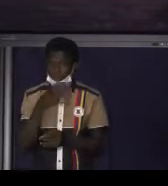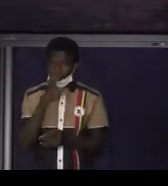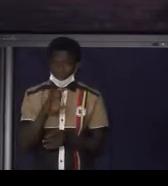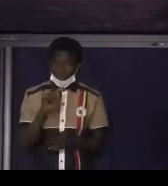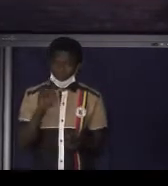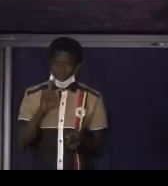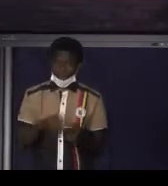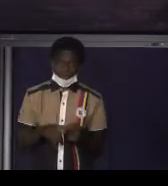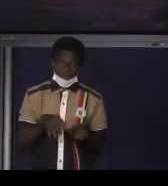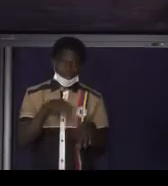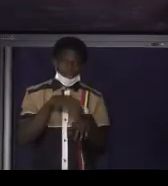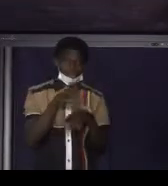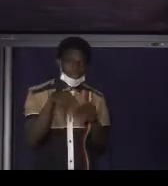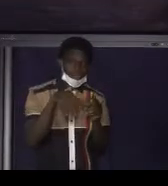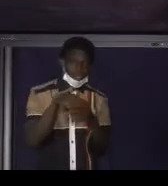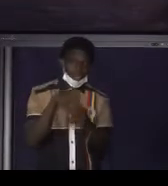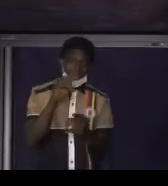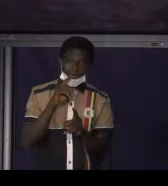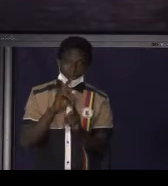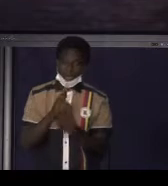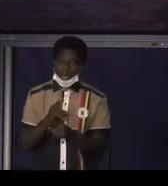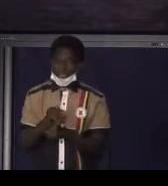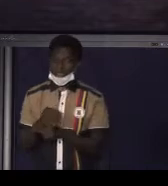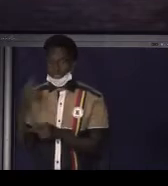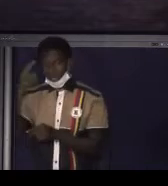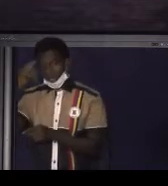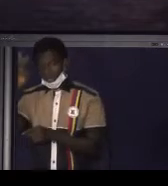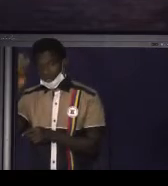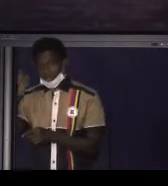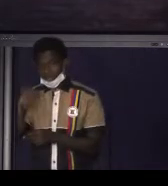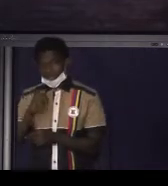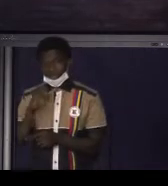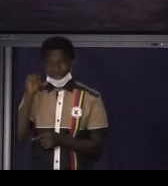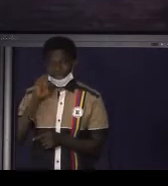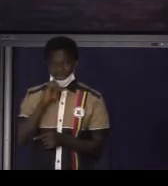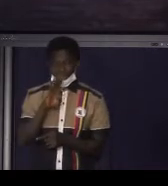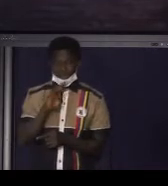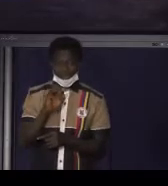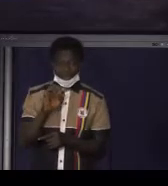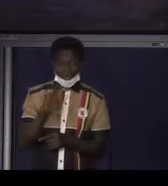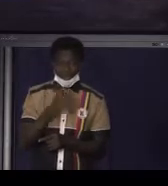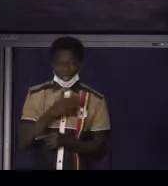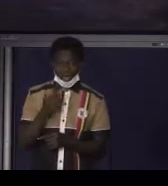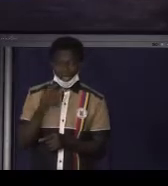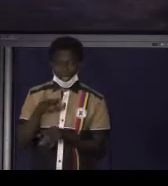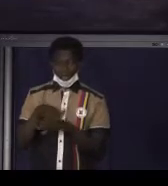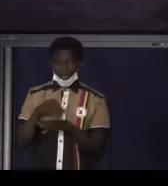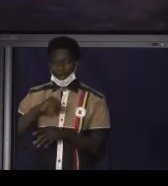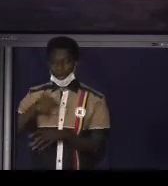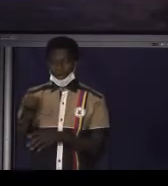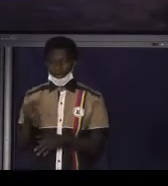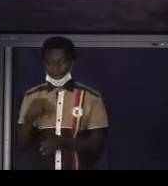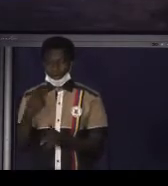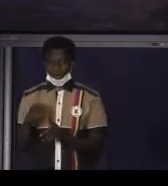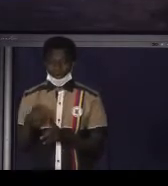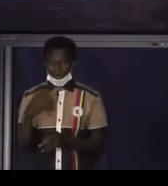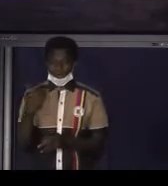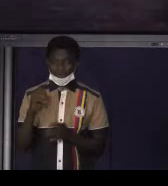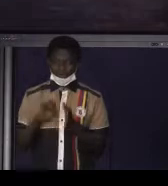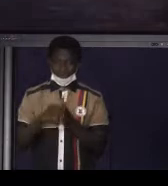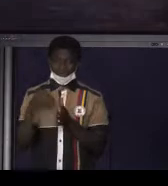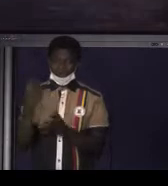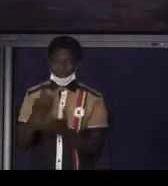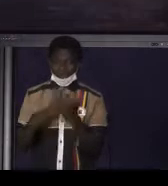run errands for him. She is always at his beck and call. So another example